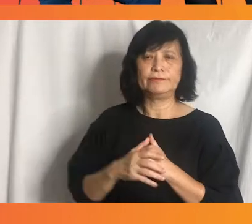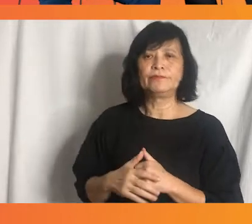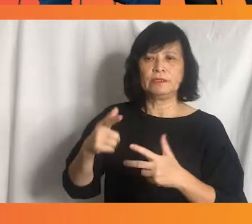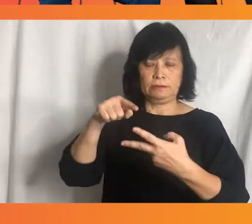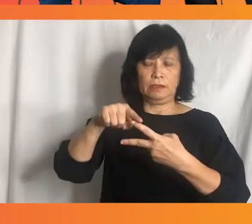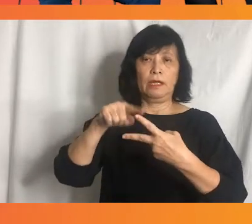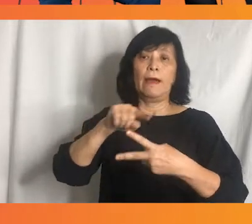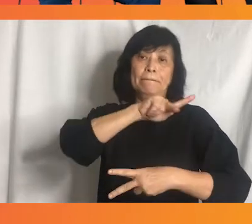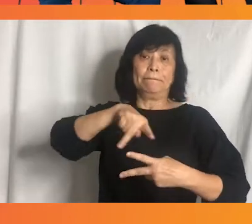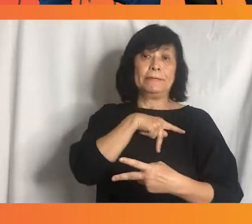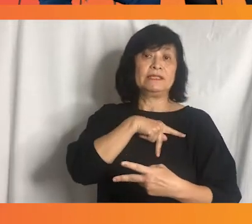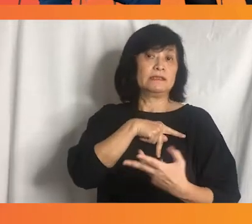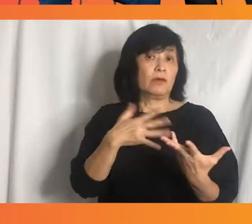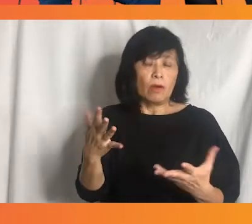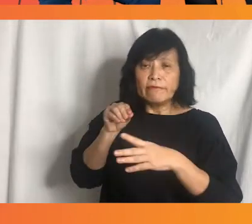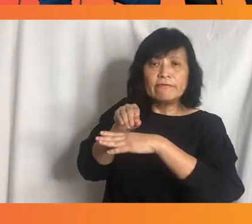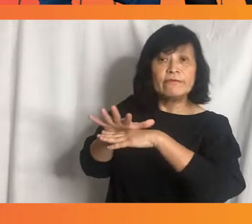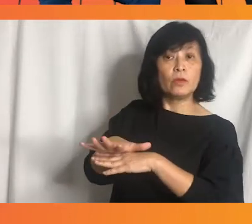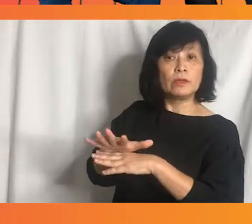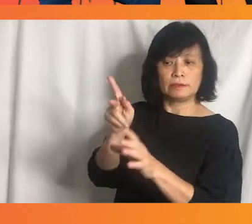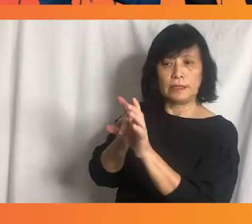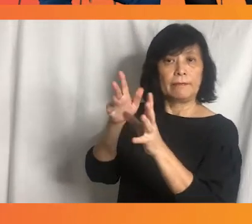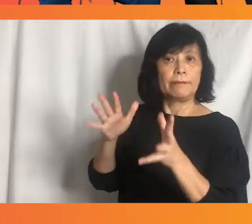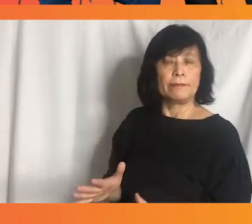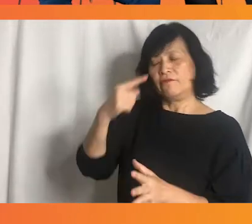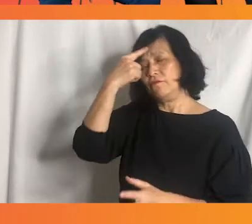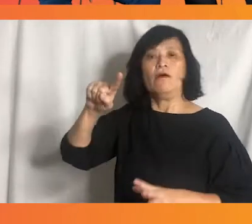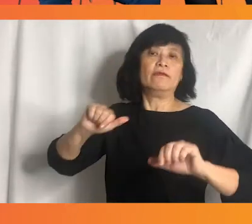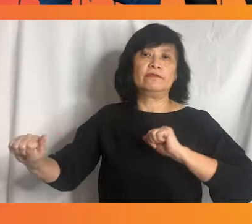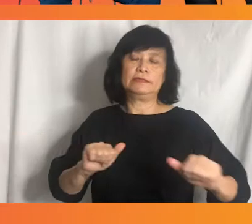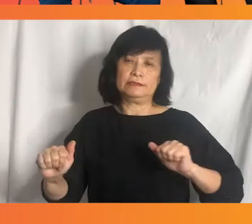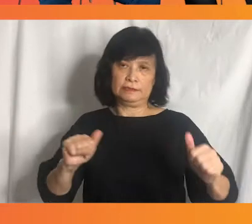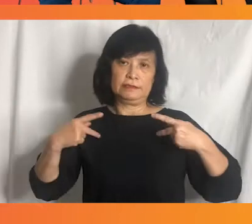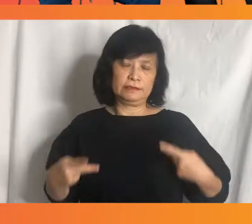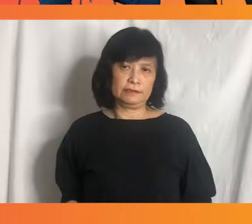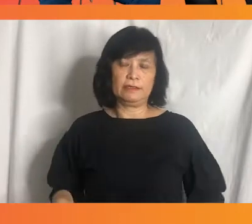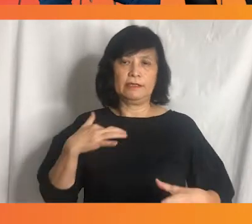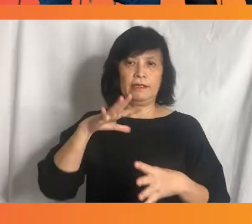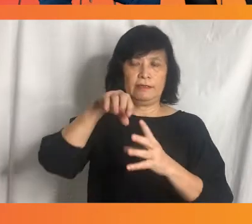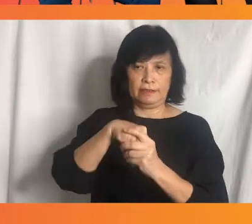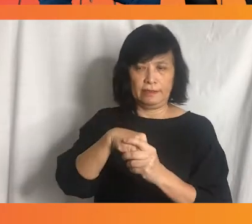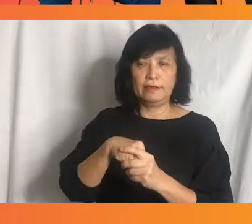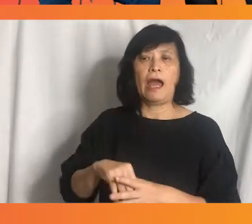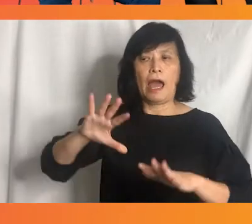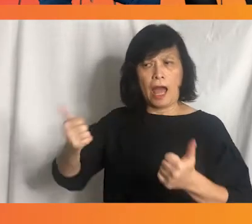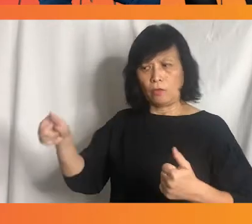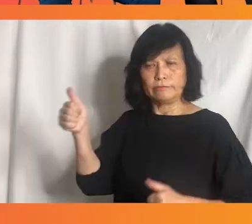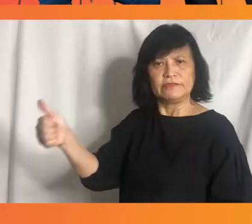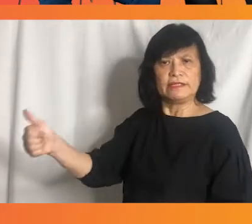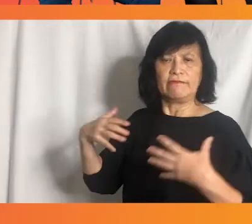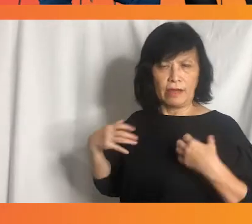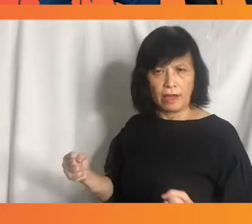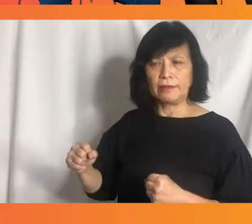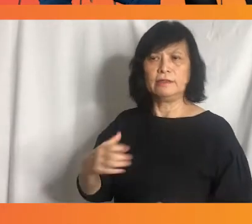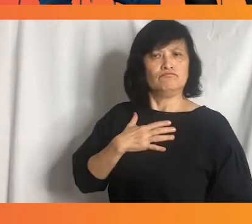personal factors determinants that influences participation in physical activity, it includes the health condition,